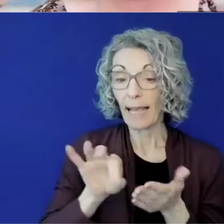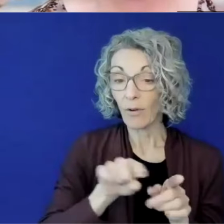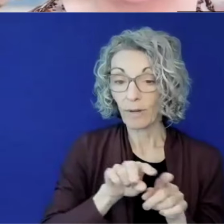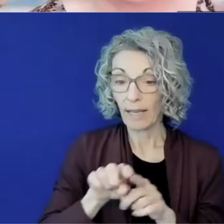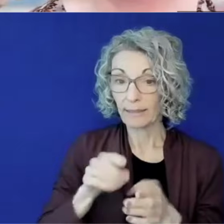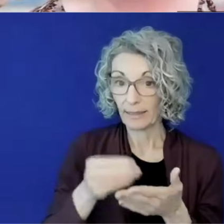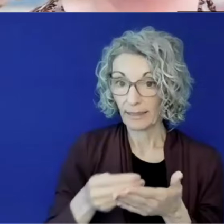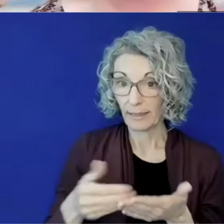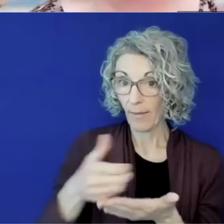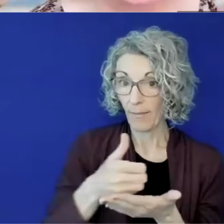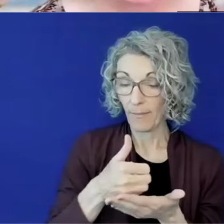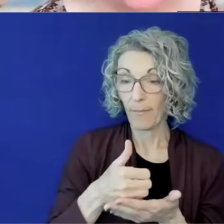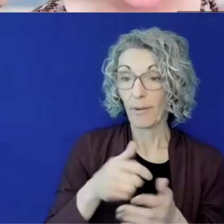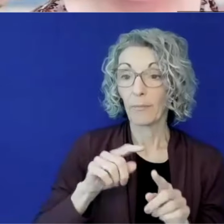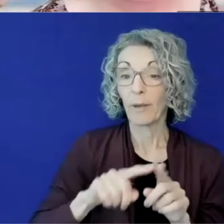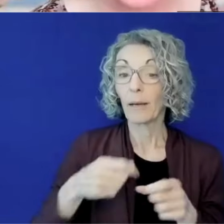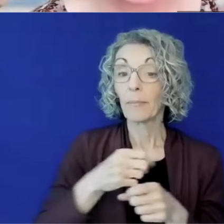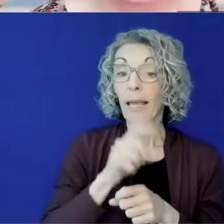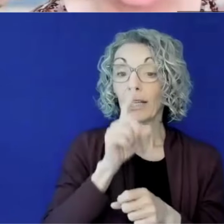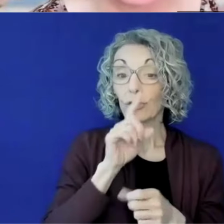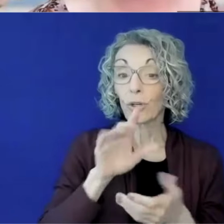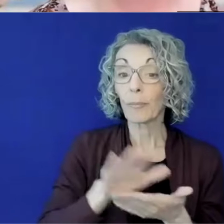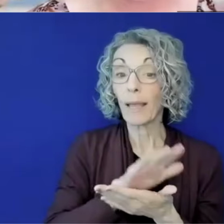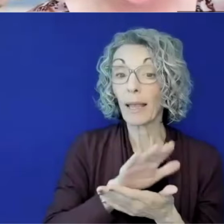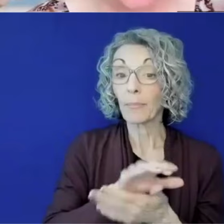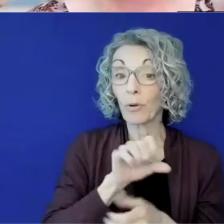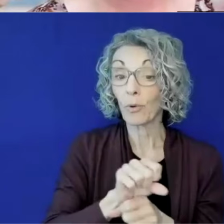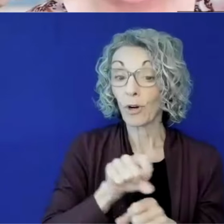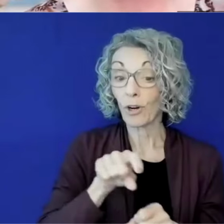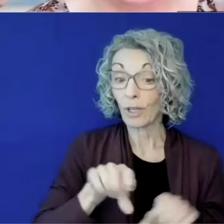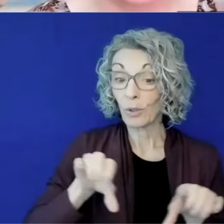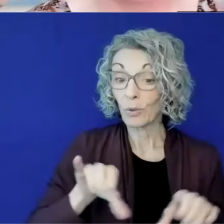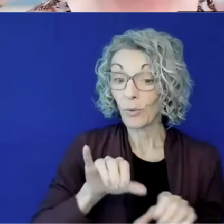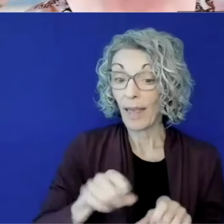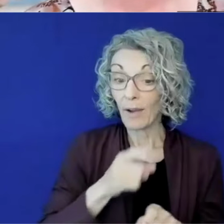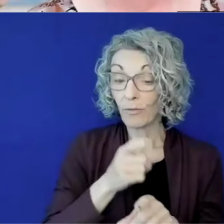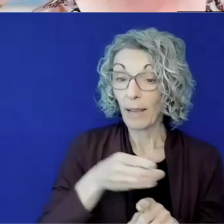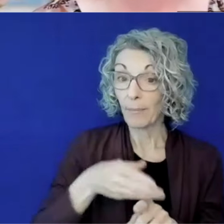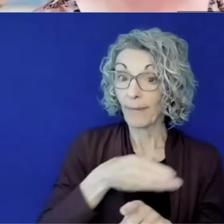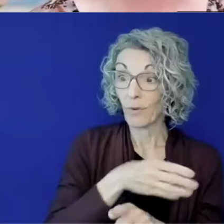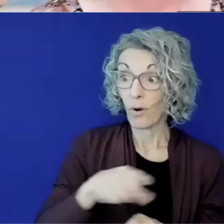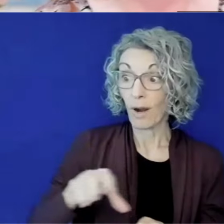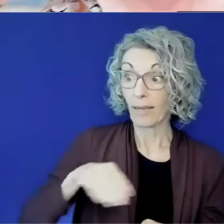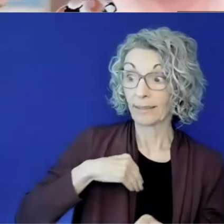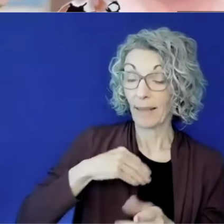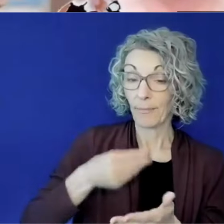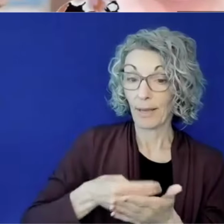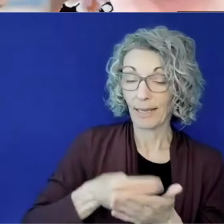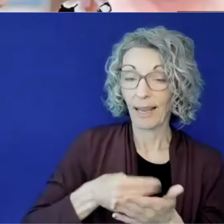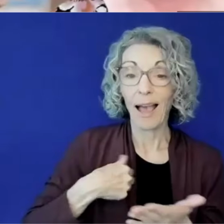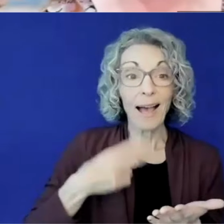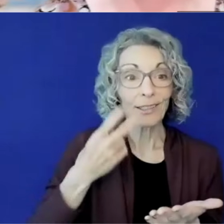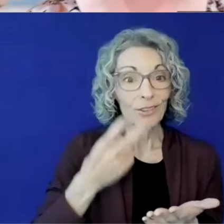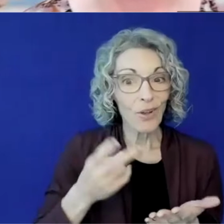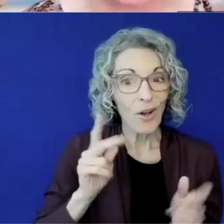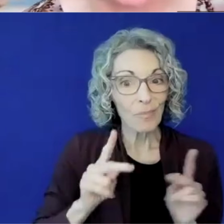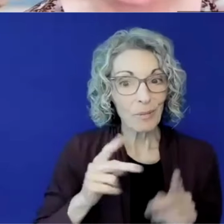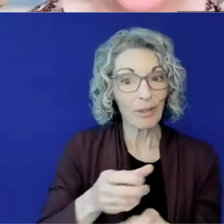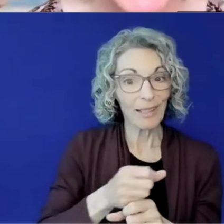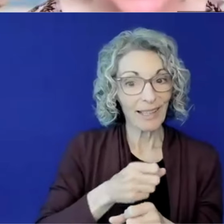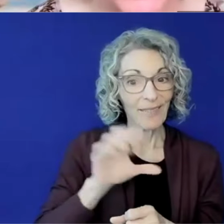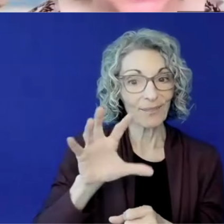but make sure that that paperwork is done correctly before you take the money. So I've seen people get $500 and